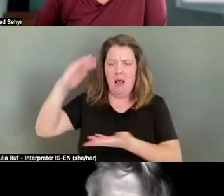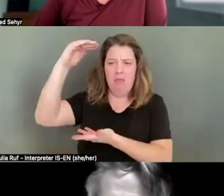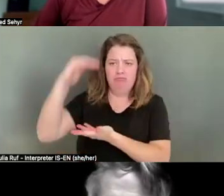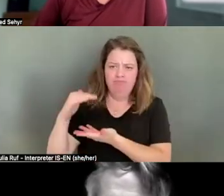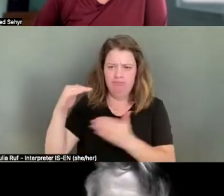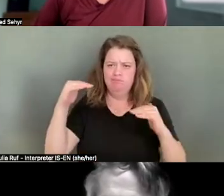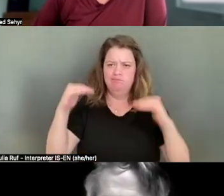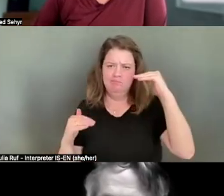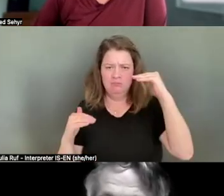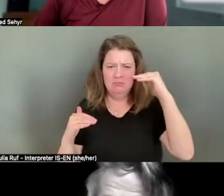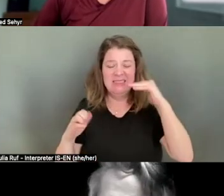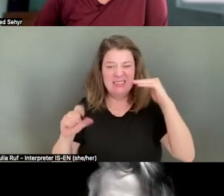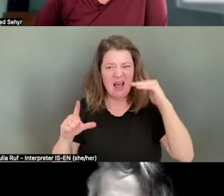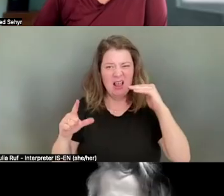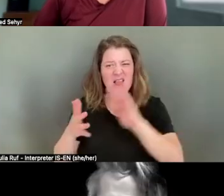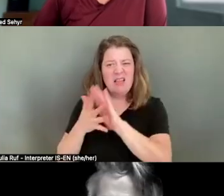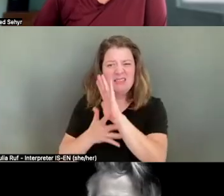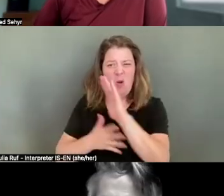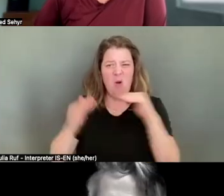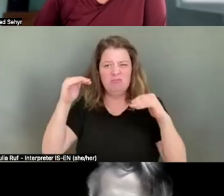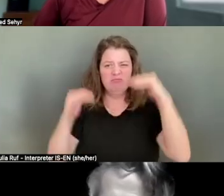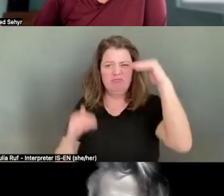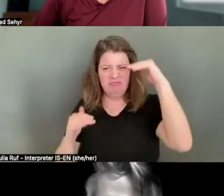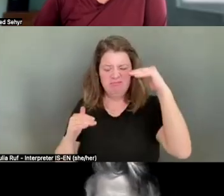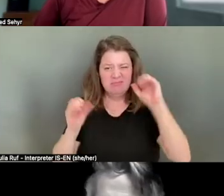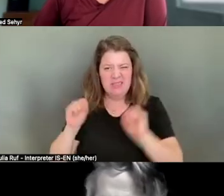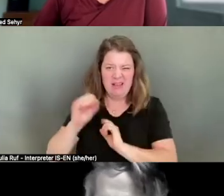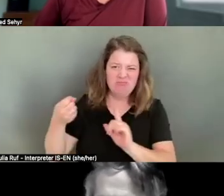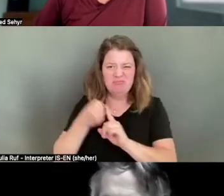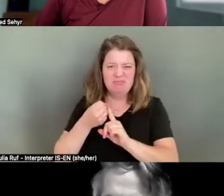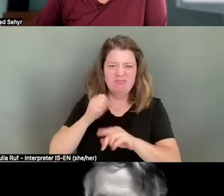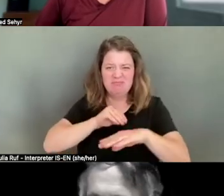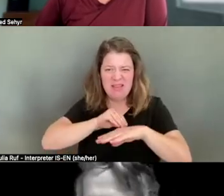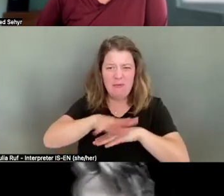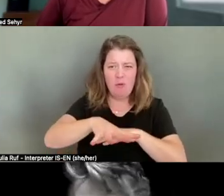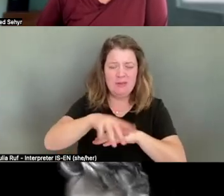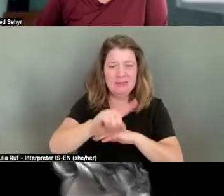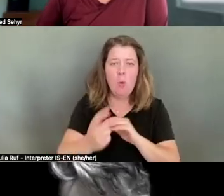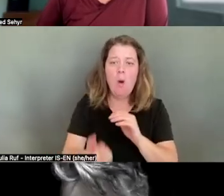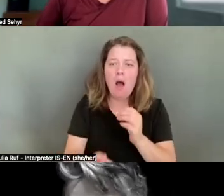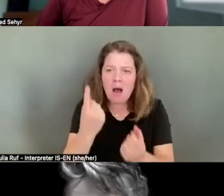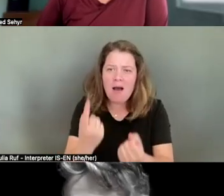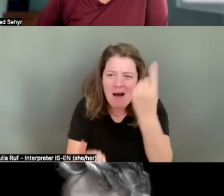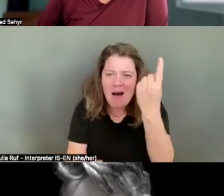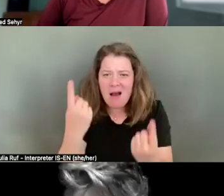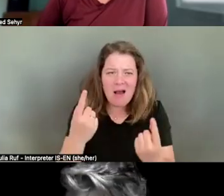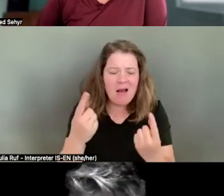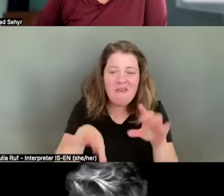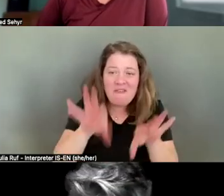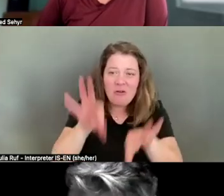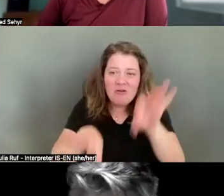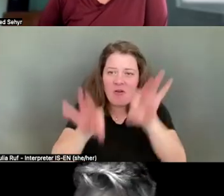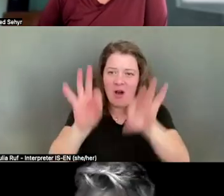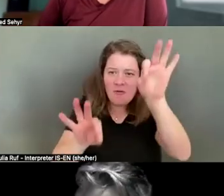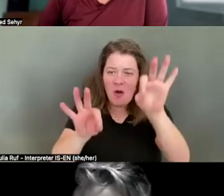lexicon, could that be driving some of the effects that you have observed rather than perhaps pure modality differences?